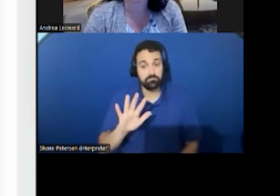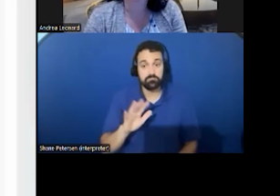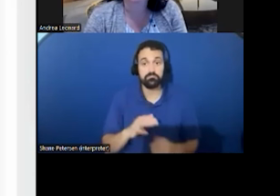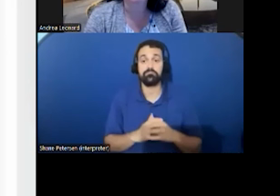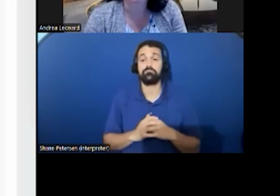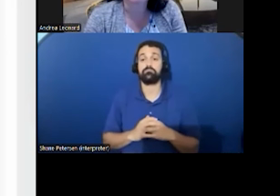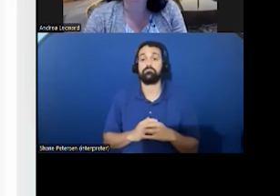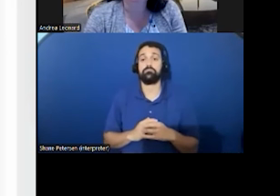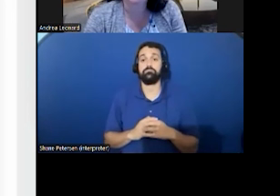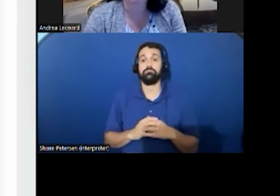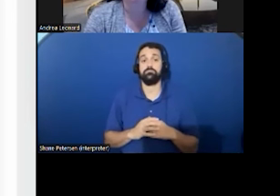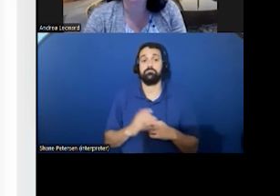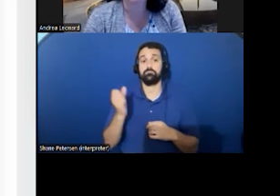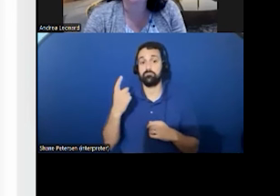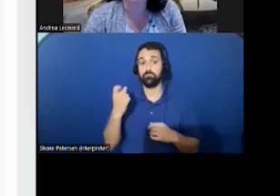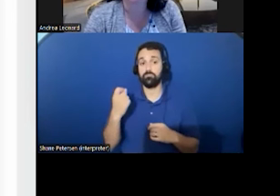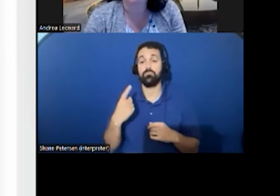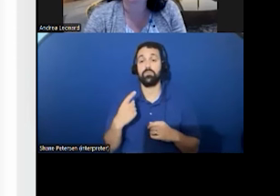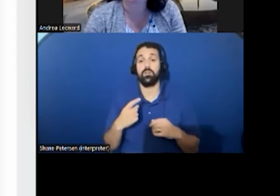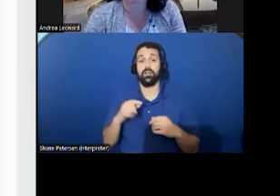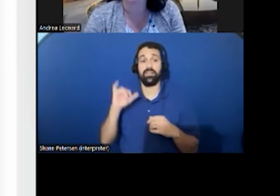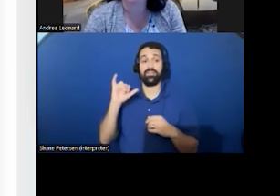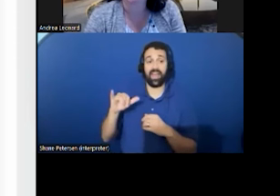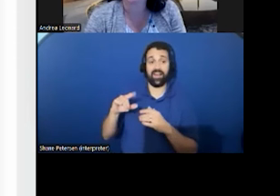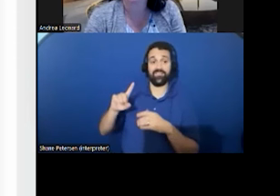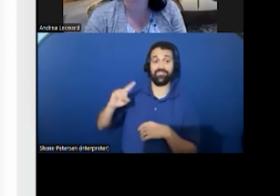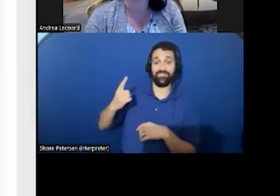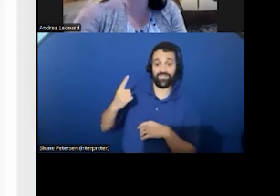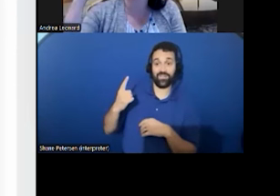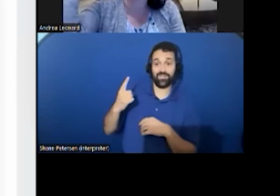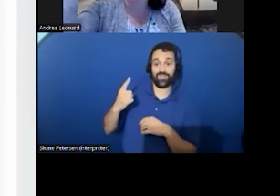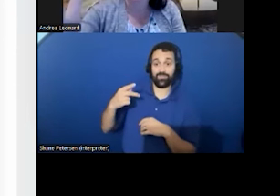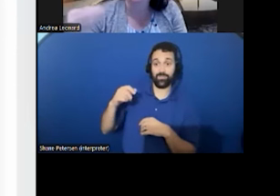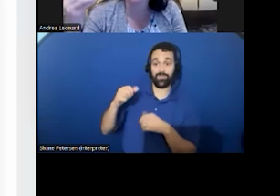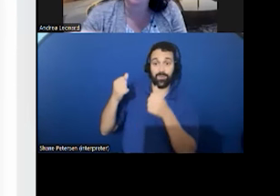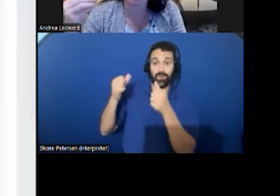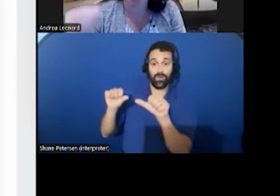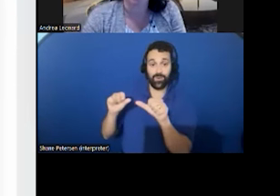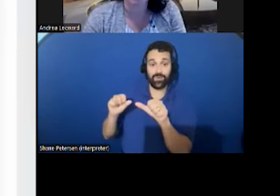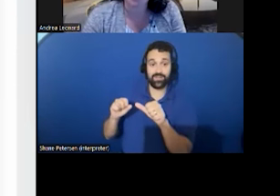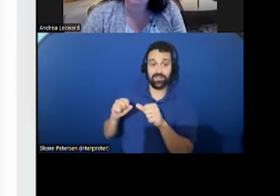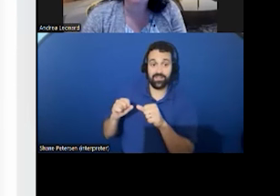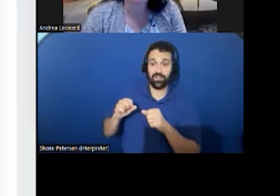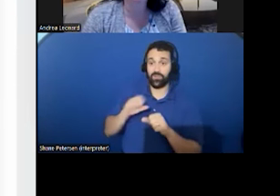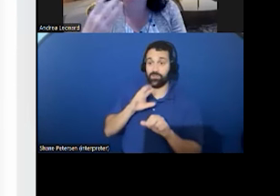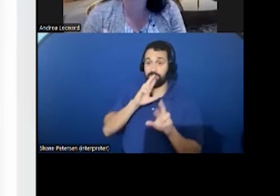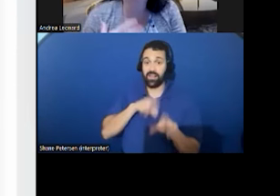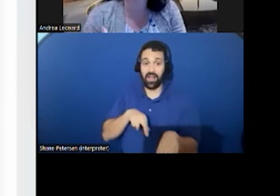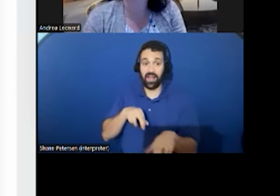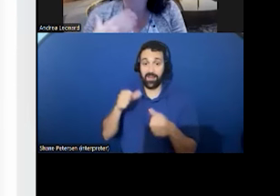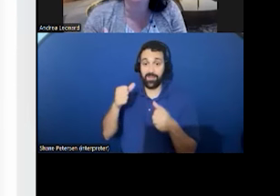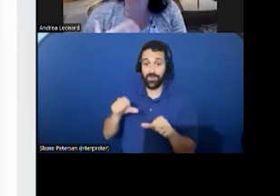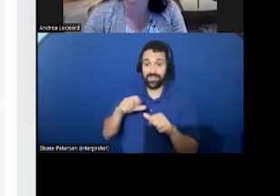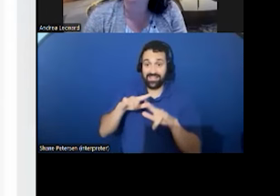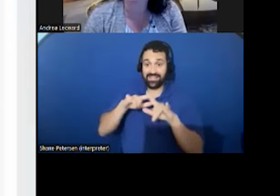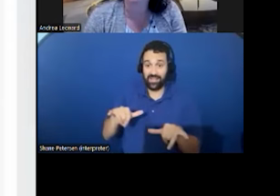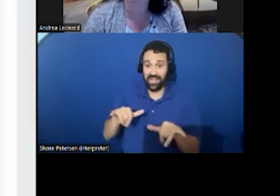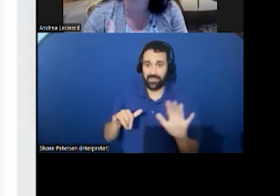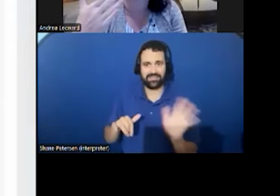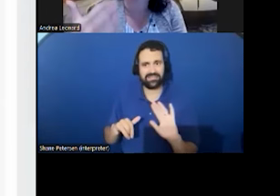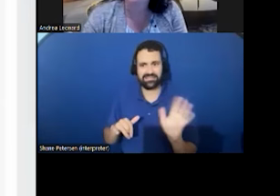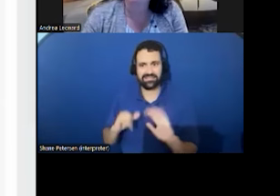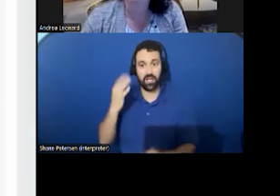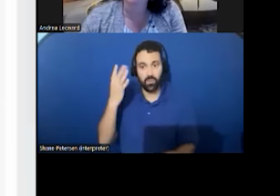let's try not to have both the initial and reply post due at the exact same time, because then students don't have time